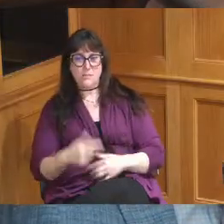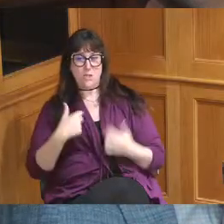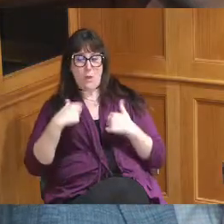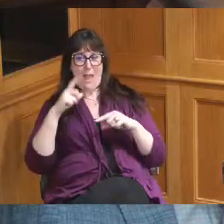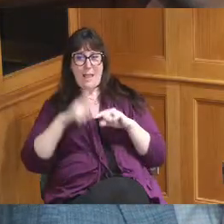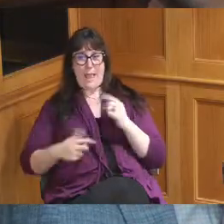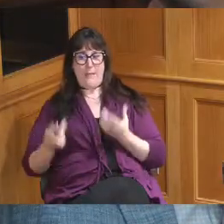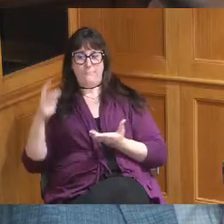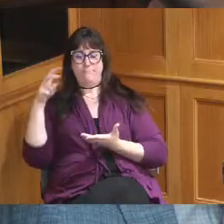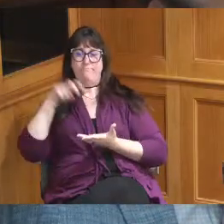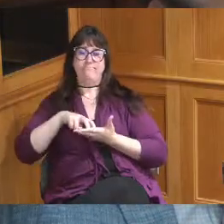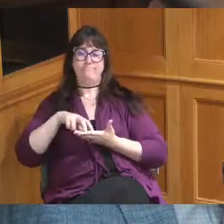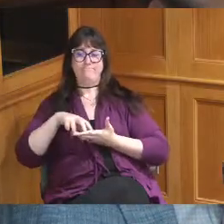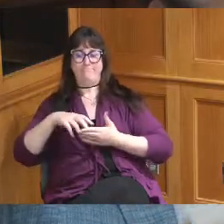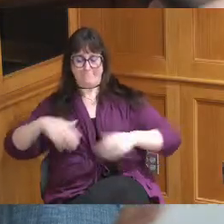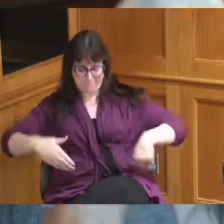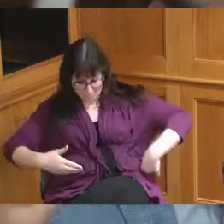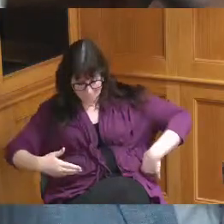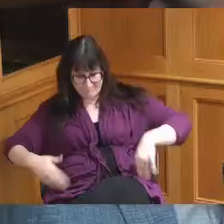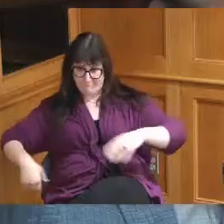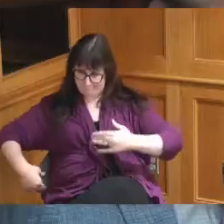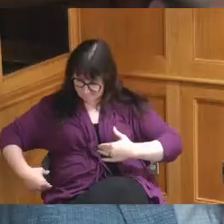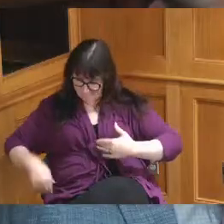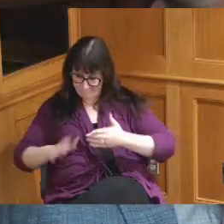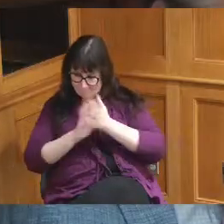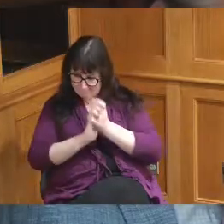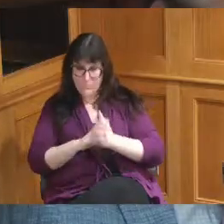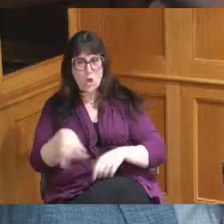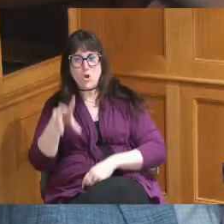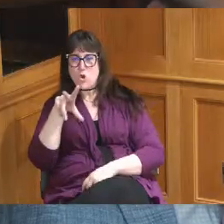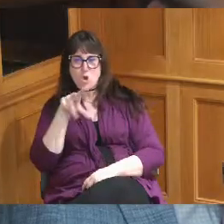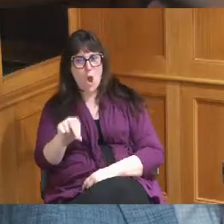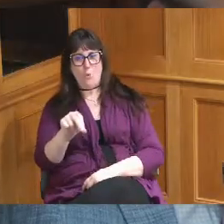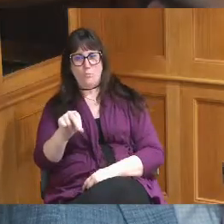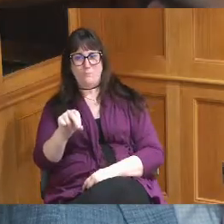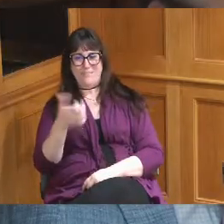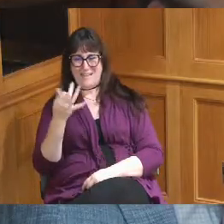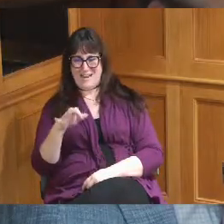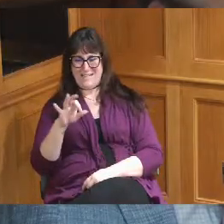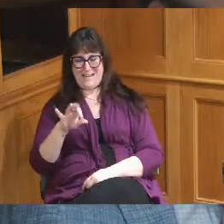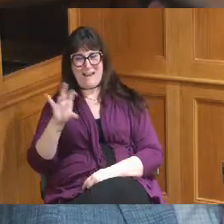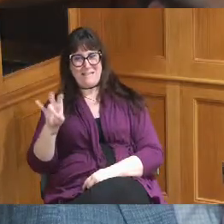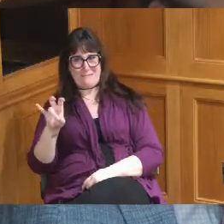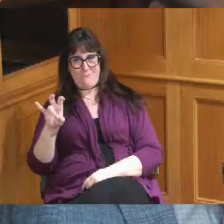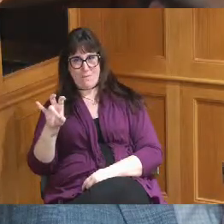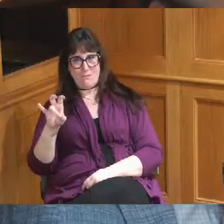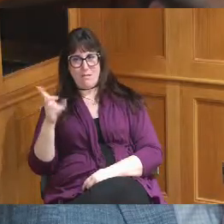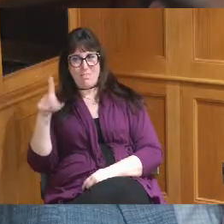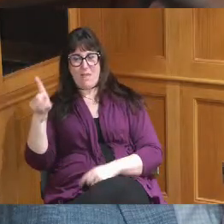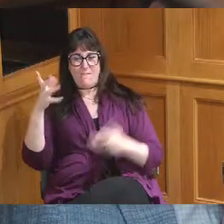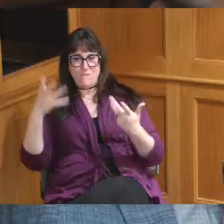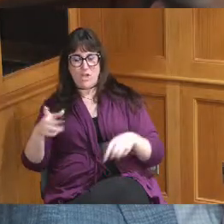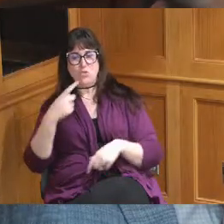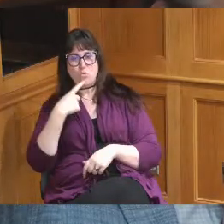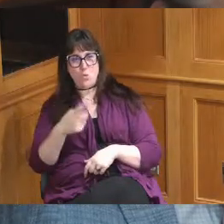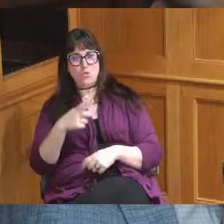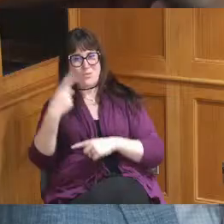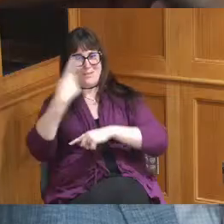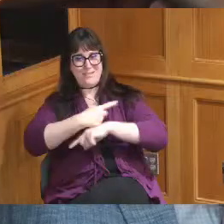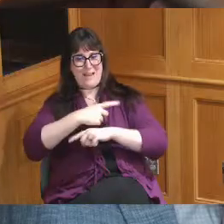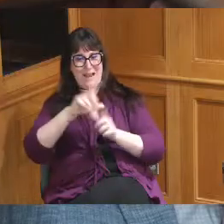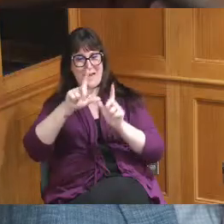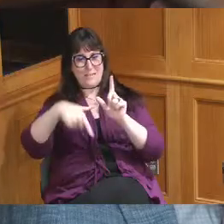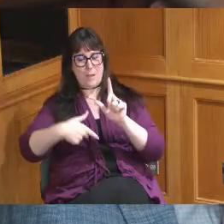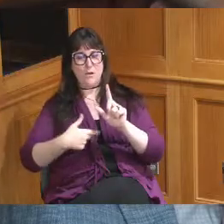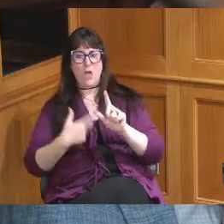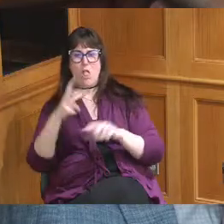bow. Because I've been, since 1997, they told you the date that this would expire. We had almost